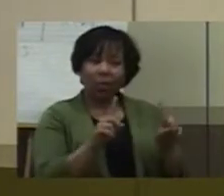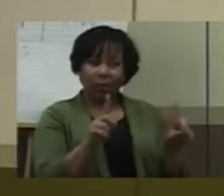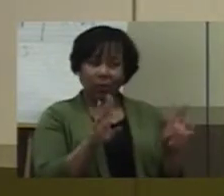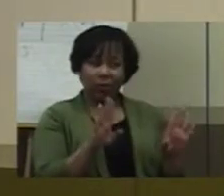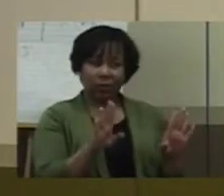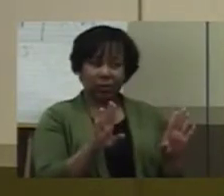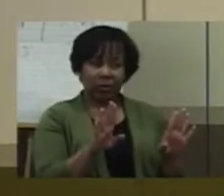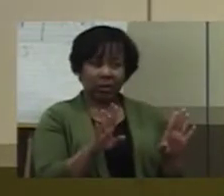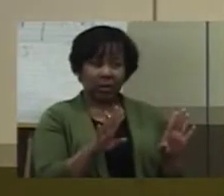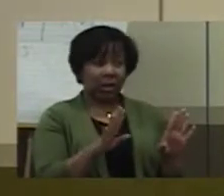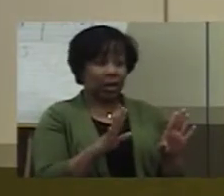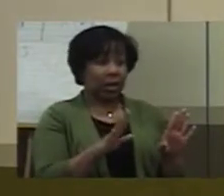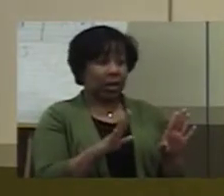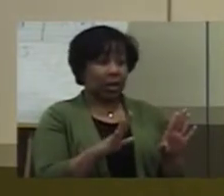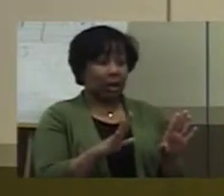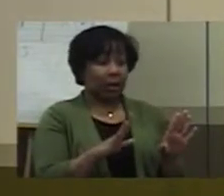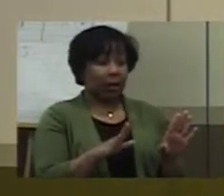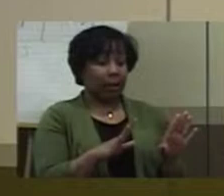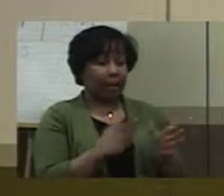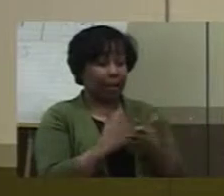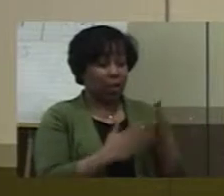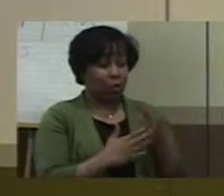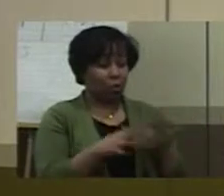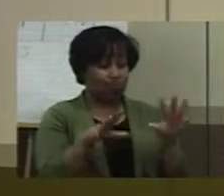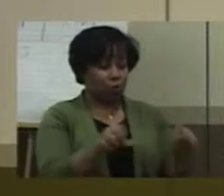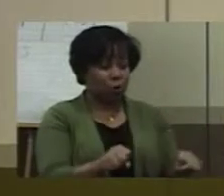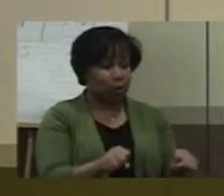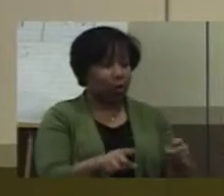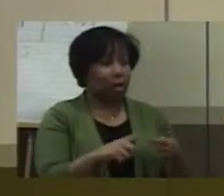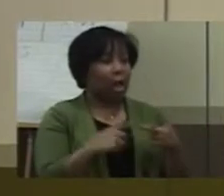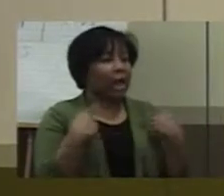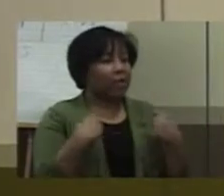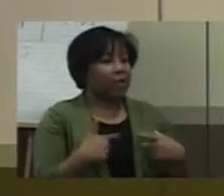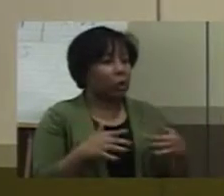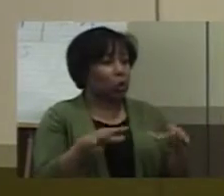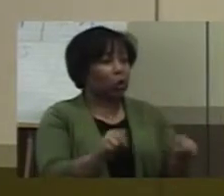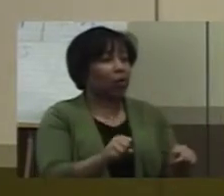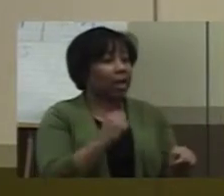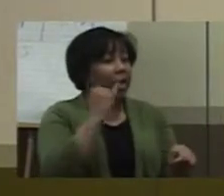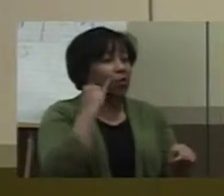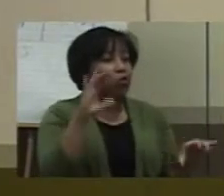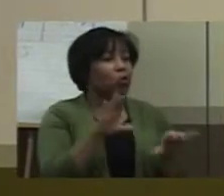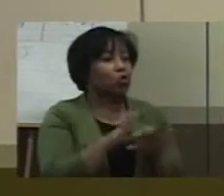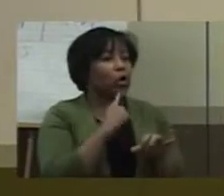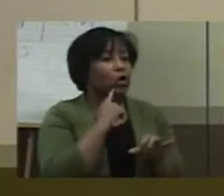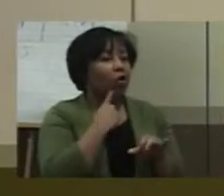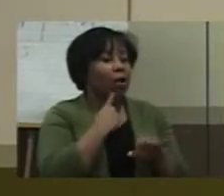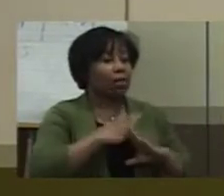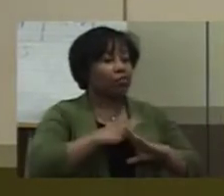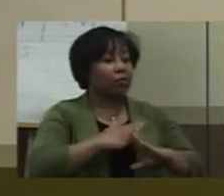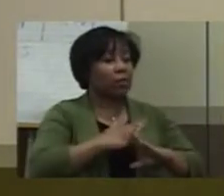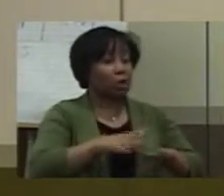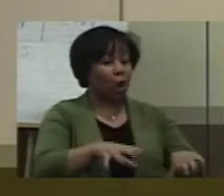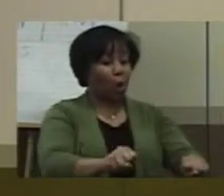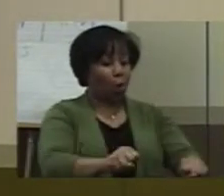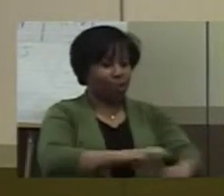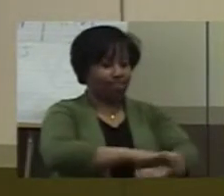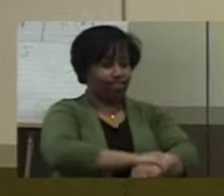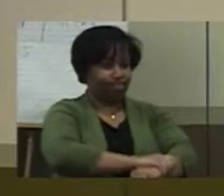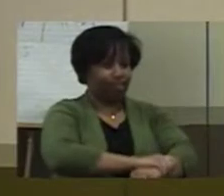However, any type of manual restraint, any type of physical restraint, if you're doing crisis prevention